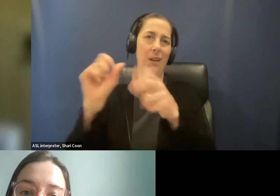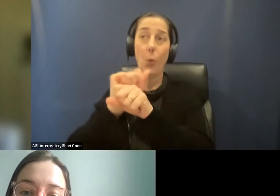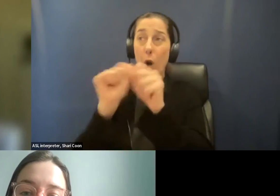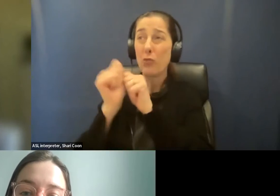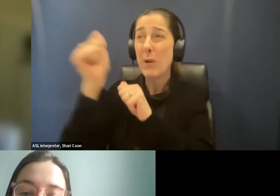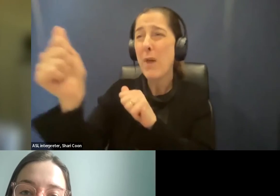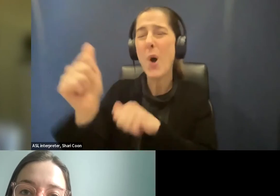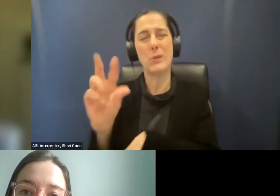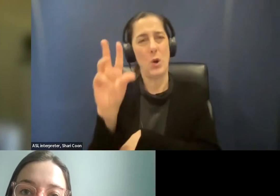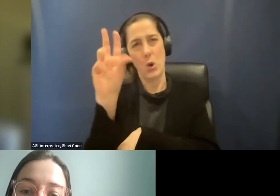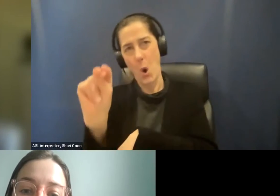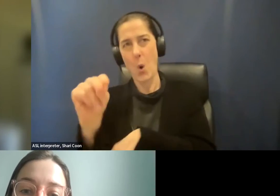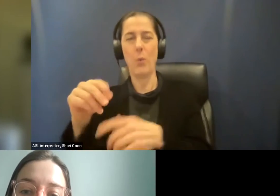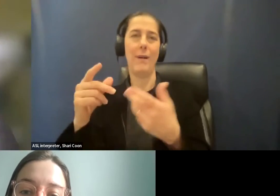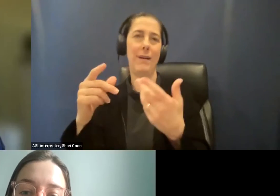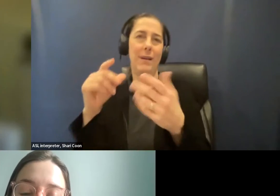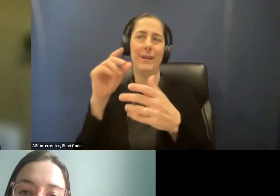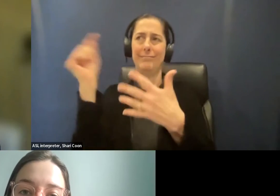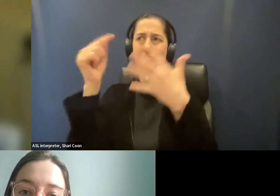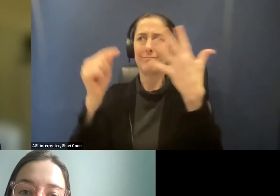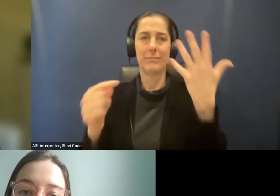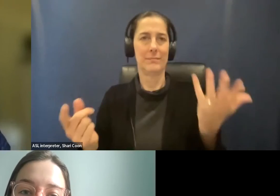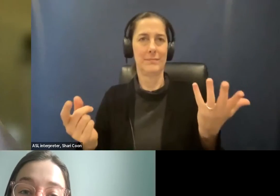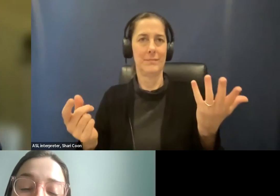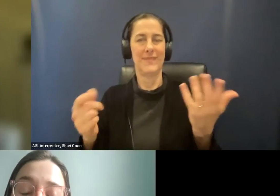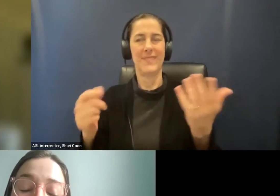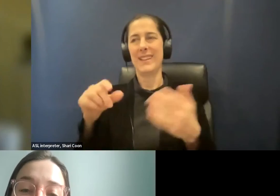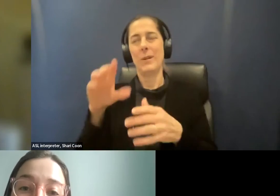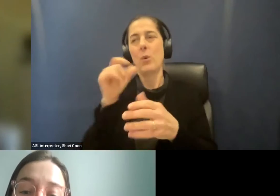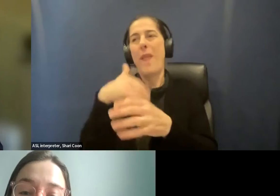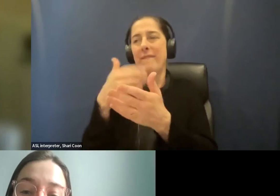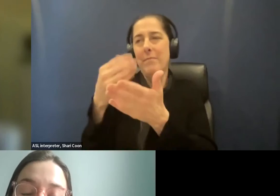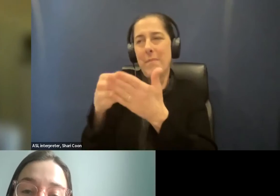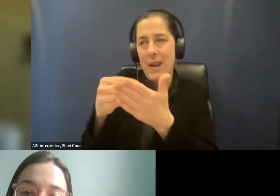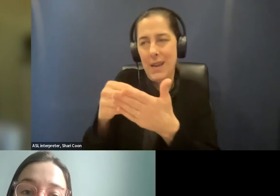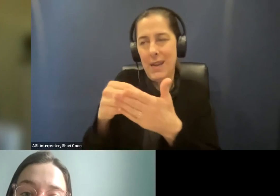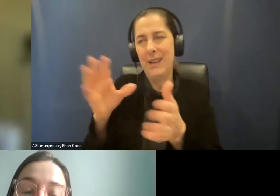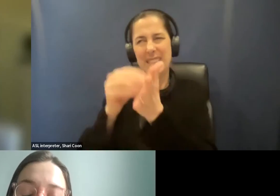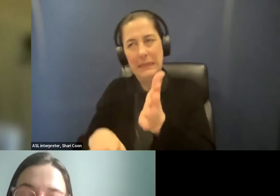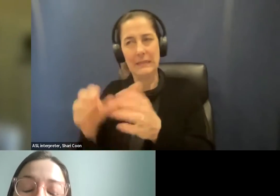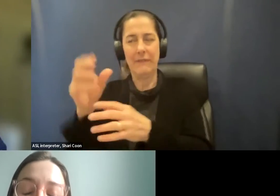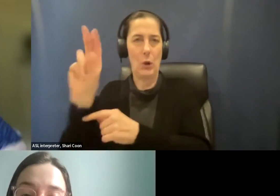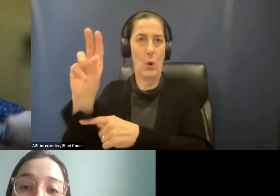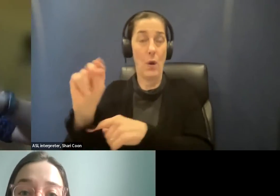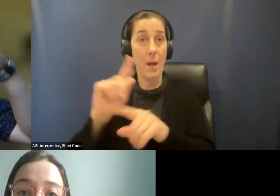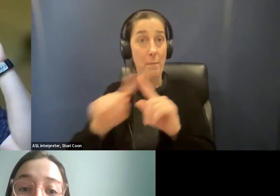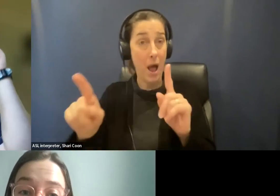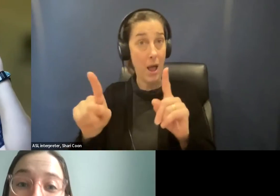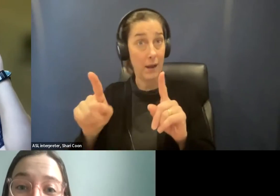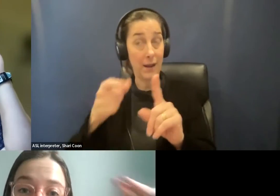figure out some other way. And then when it affected everybody, what do you know? We changed that on a dime,